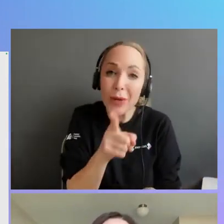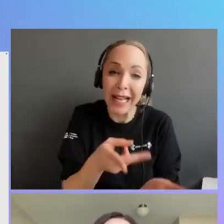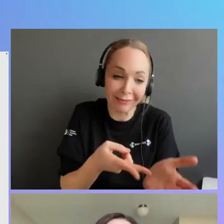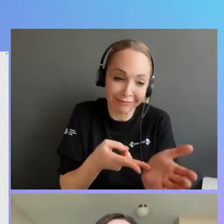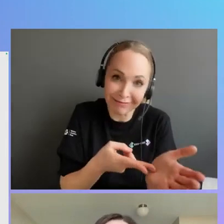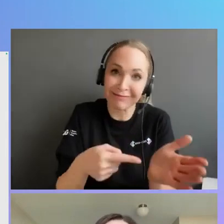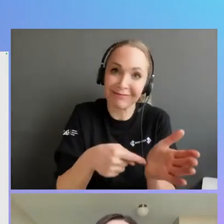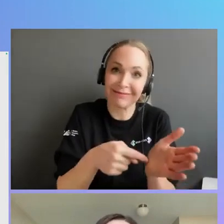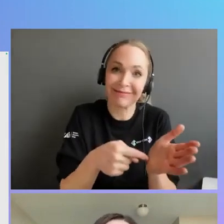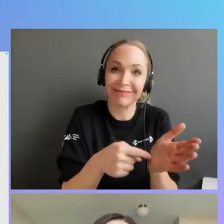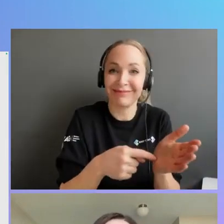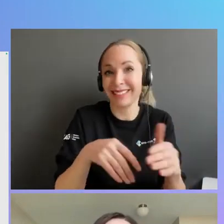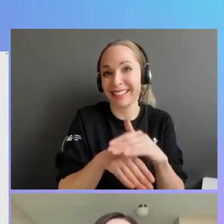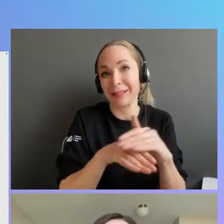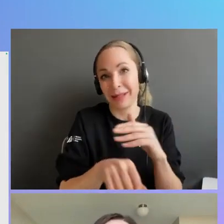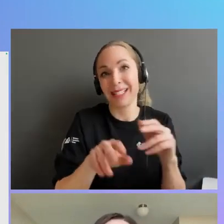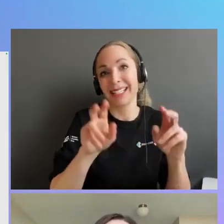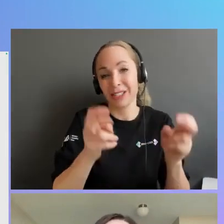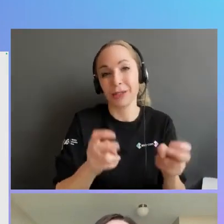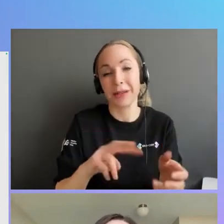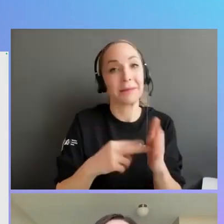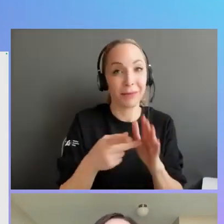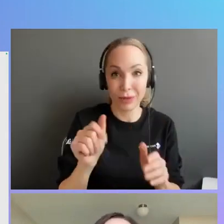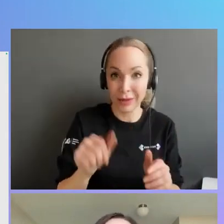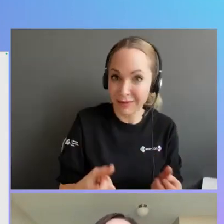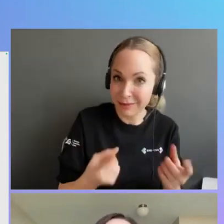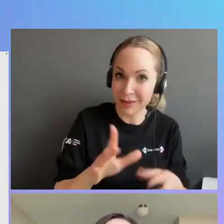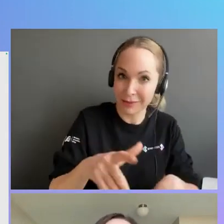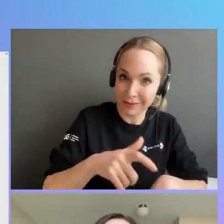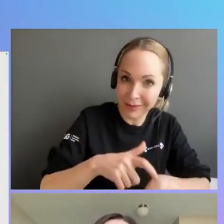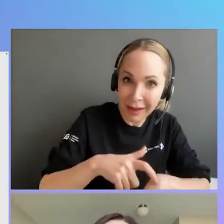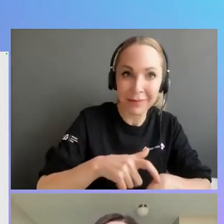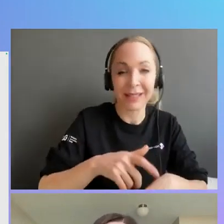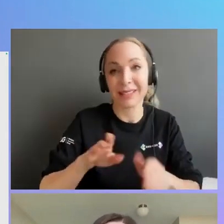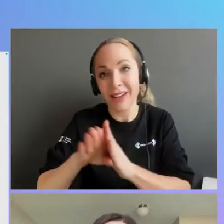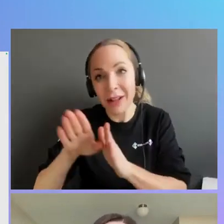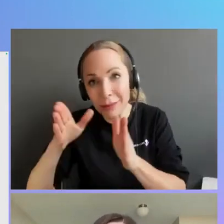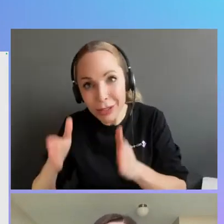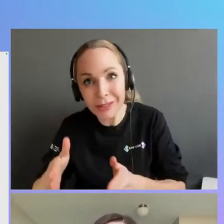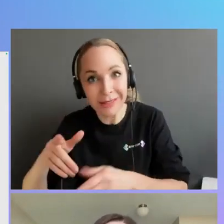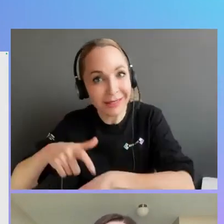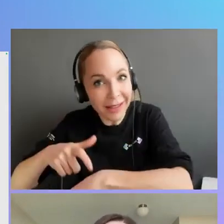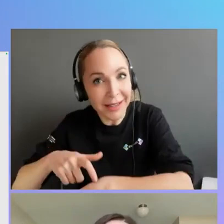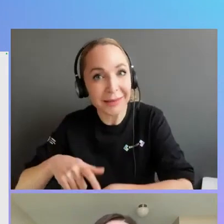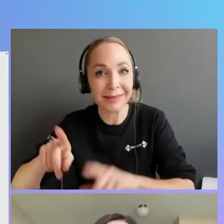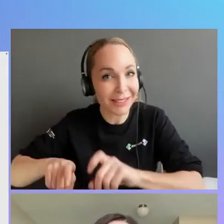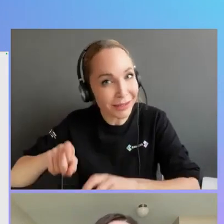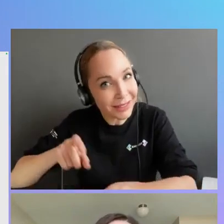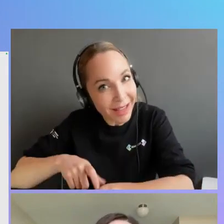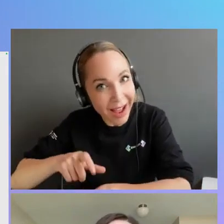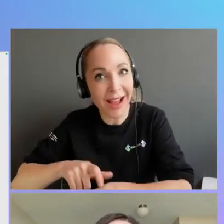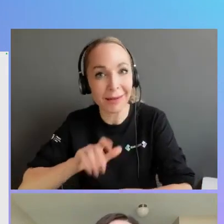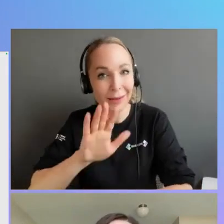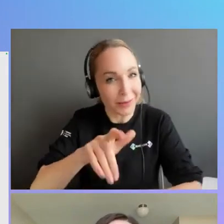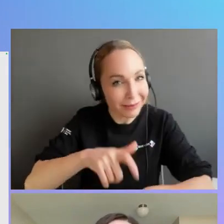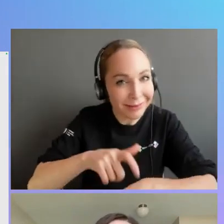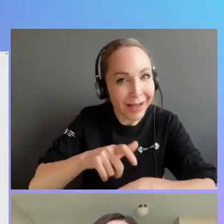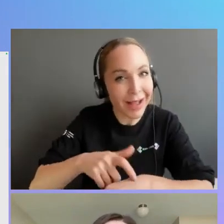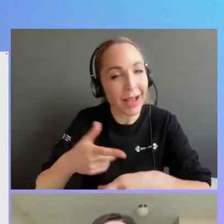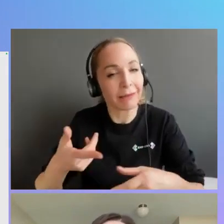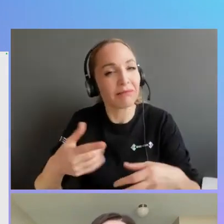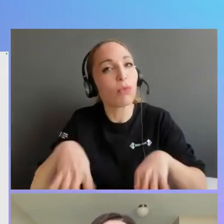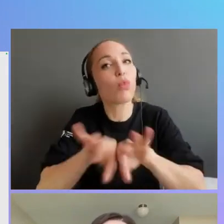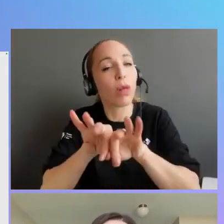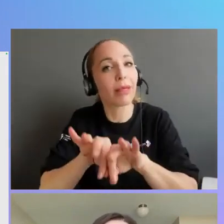your time, your developer time, your tester time finding and fixing. And we believe that if you fix these, they will make a significant impact to